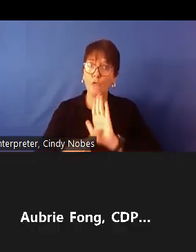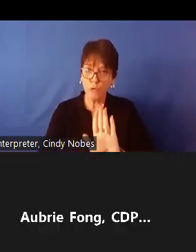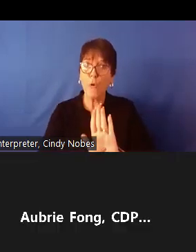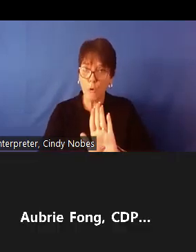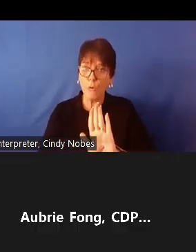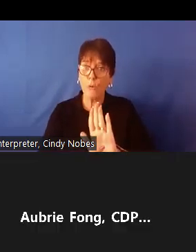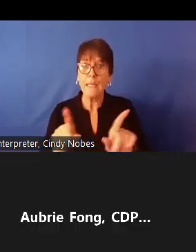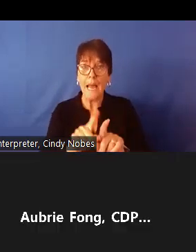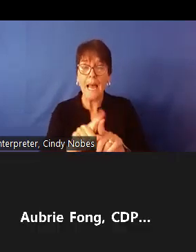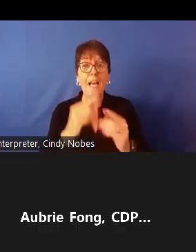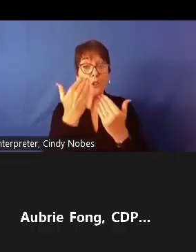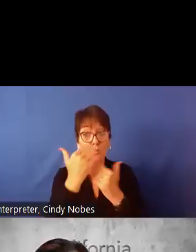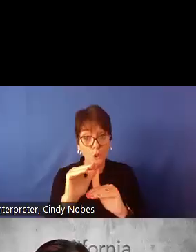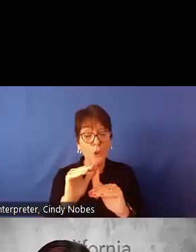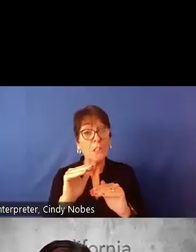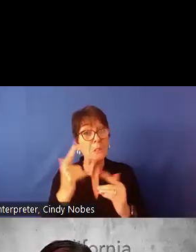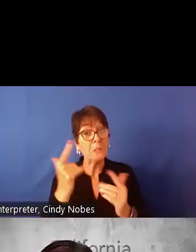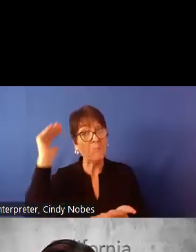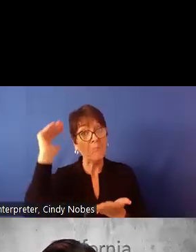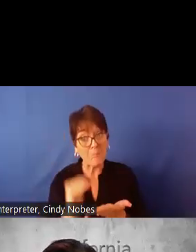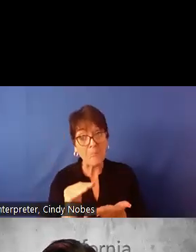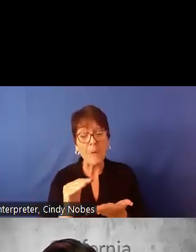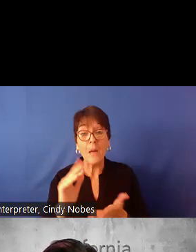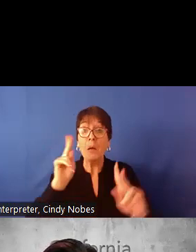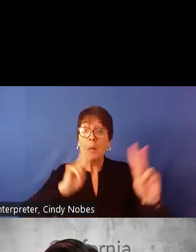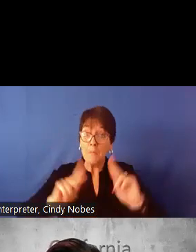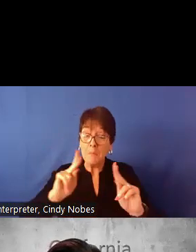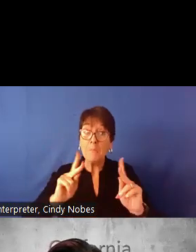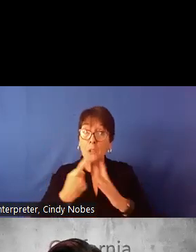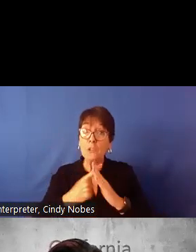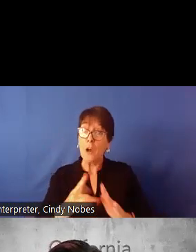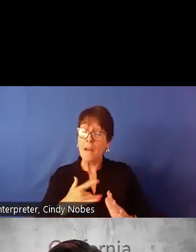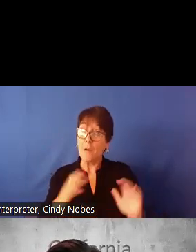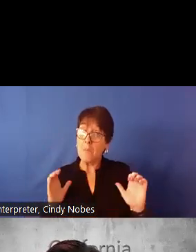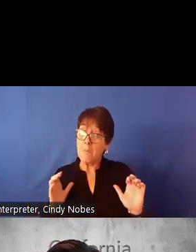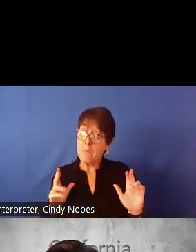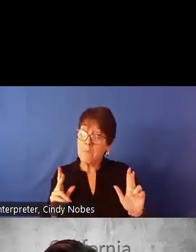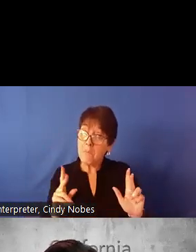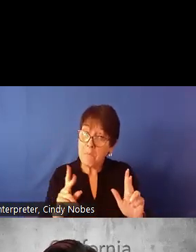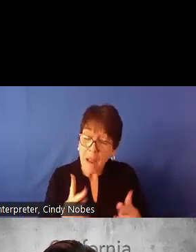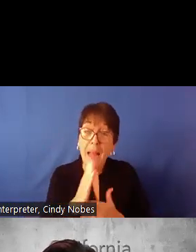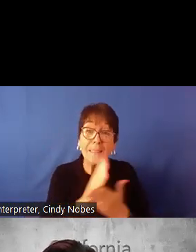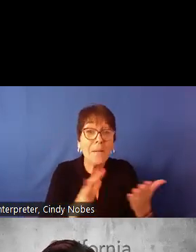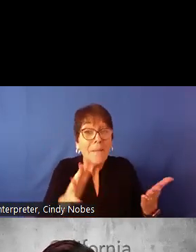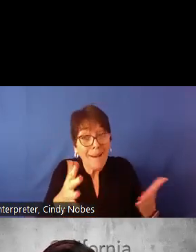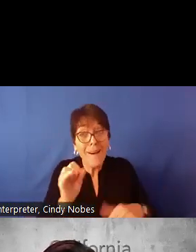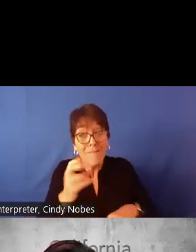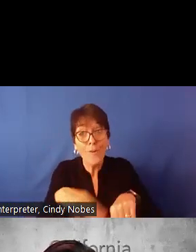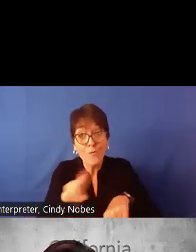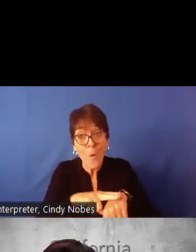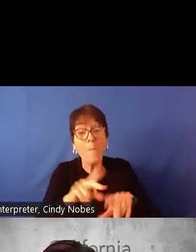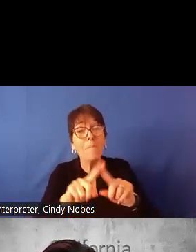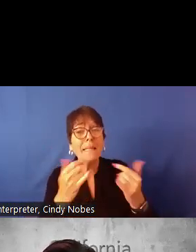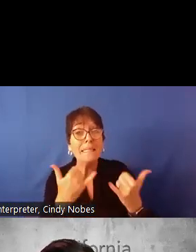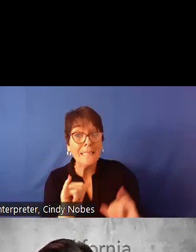as, you know, restrictions are being lifted, and I think folks are starting to return to somewhat of normalcy, but there's still, you can see